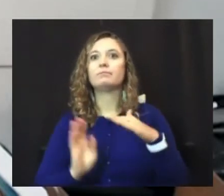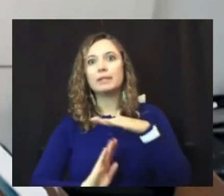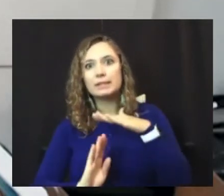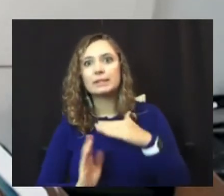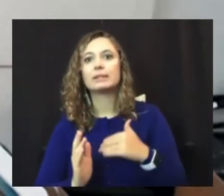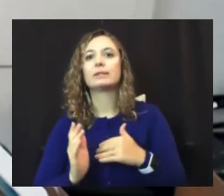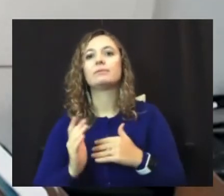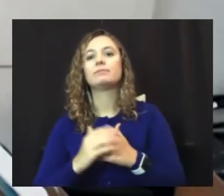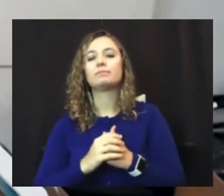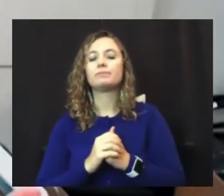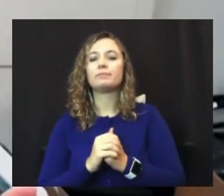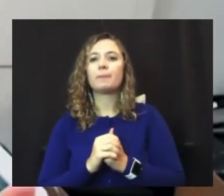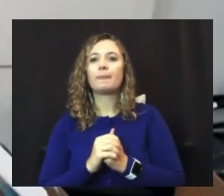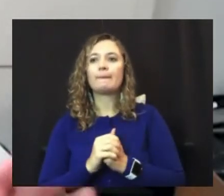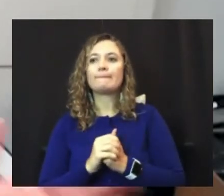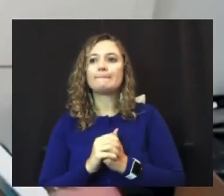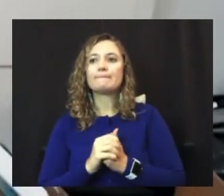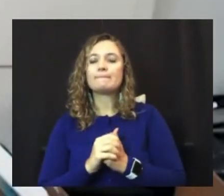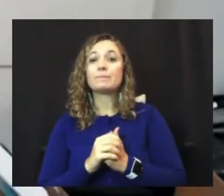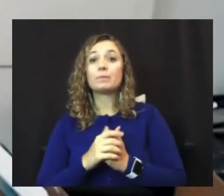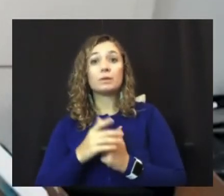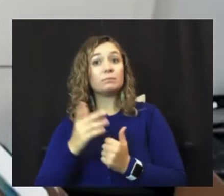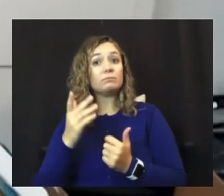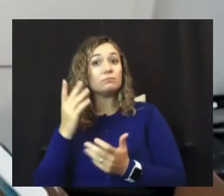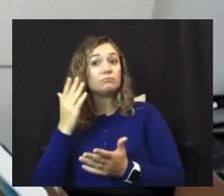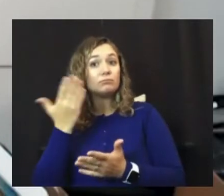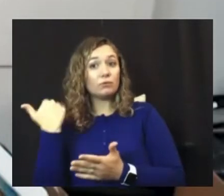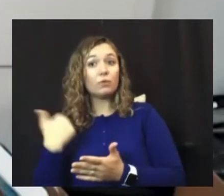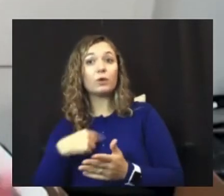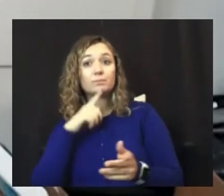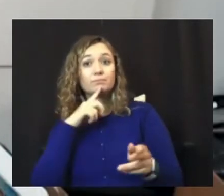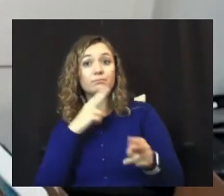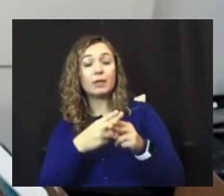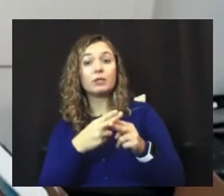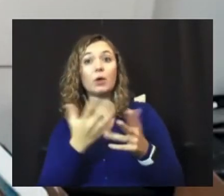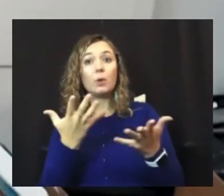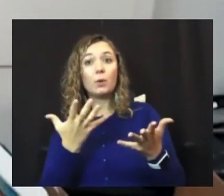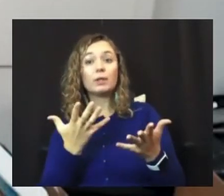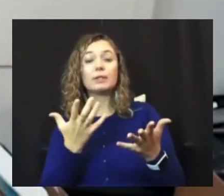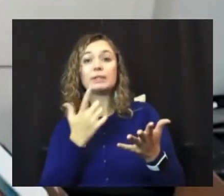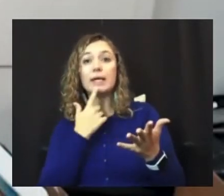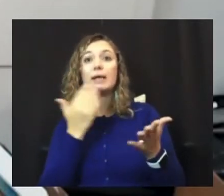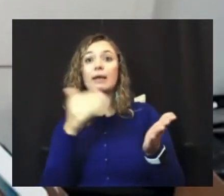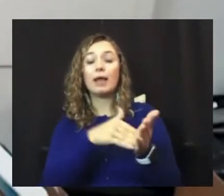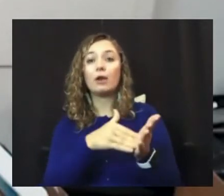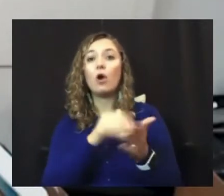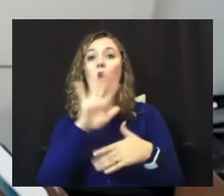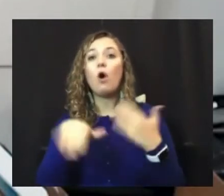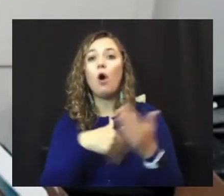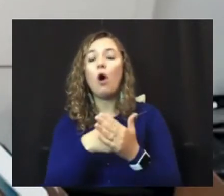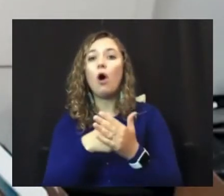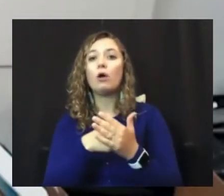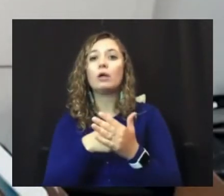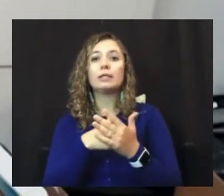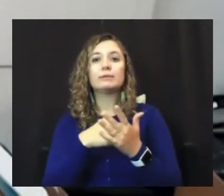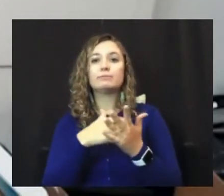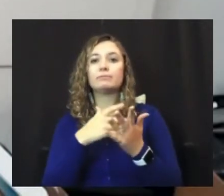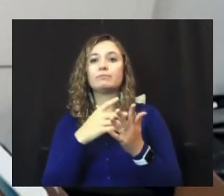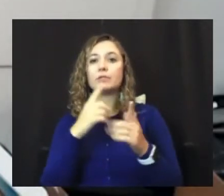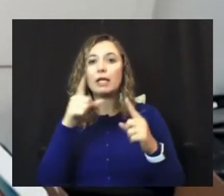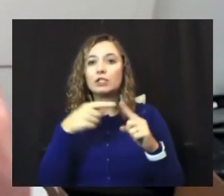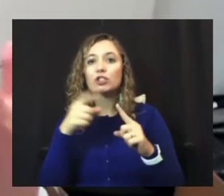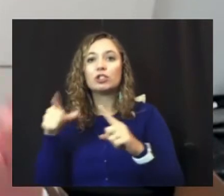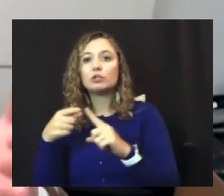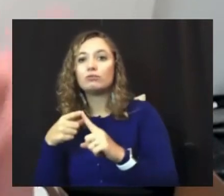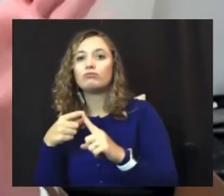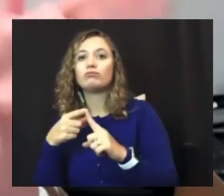Additionally, we have mentioned many times, but I also want to reiterate, all of these sessions are being recorded, and we're hoping that by the end of the week,